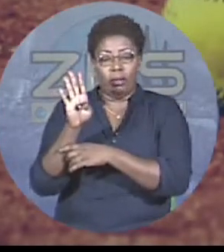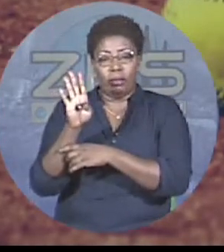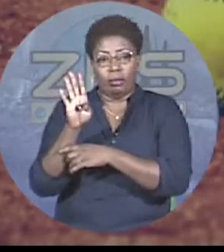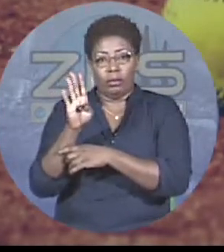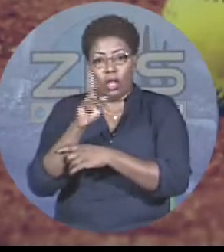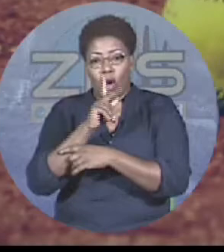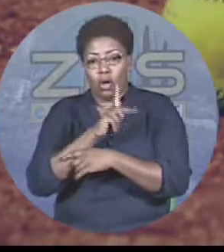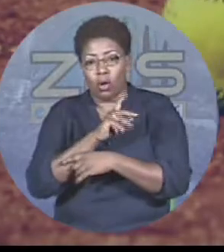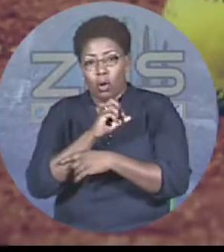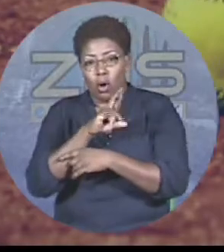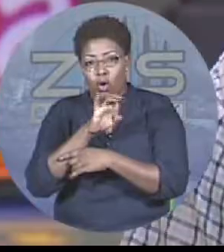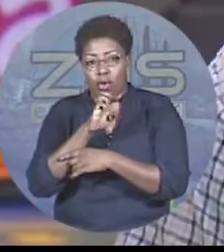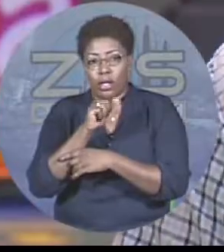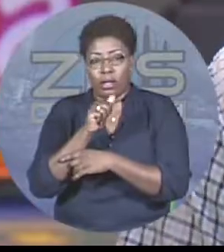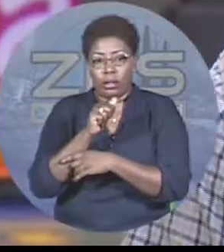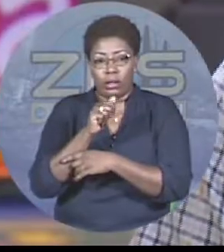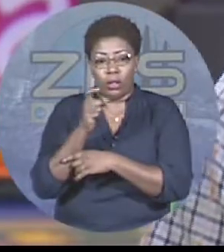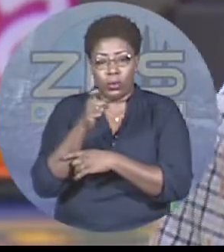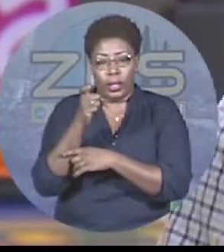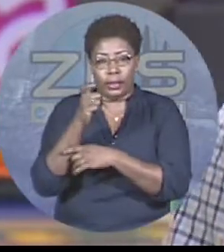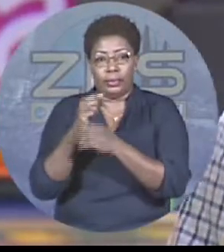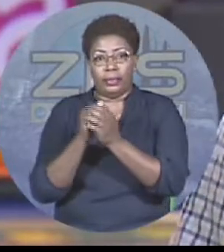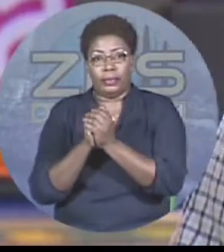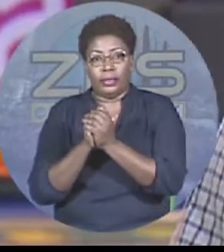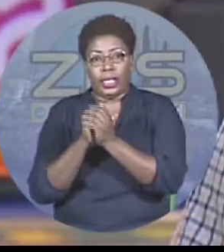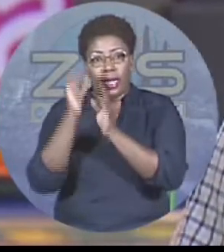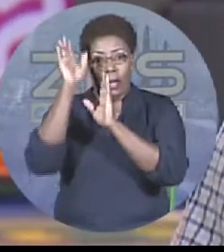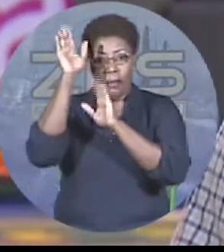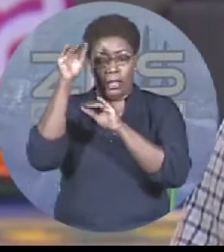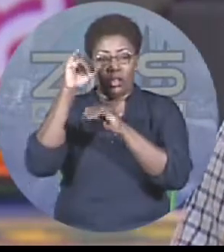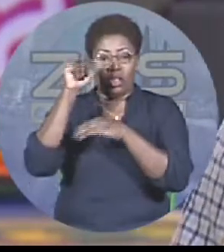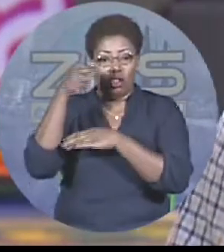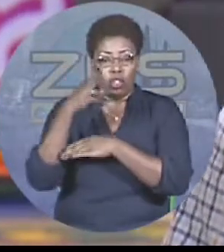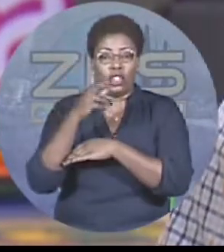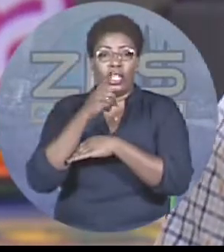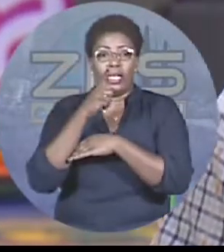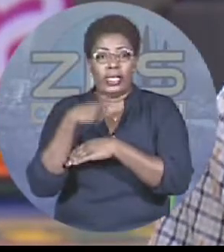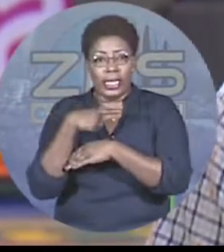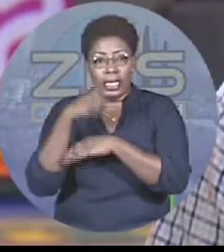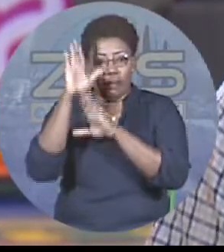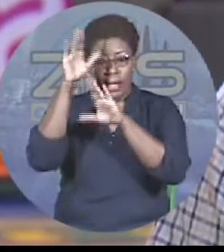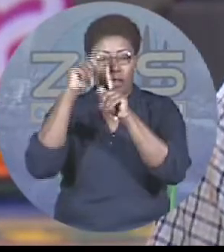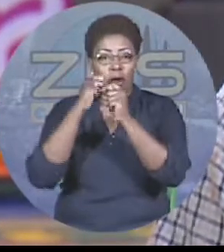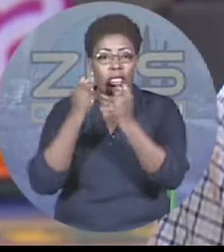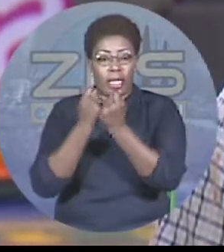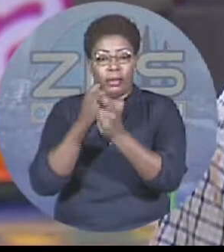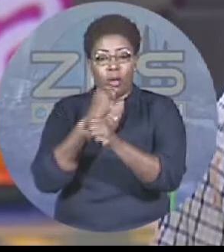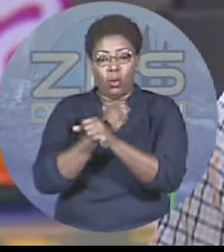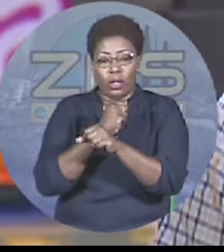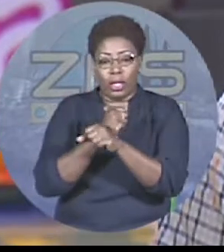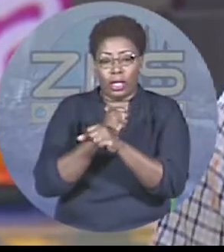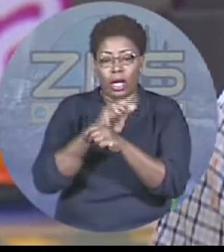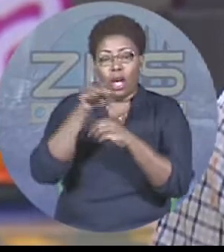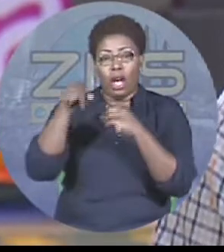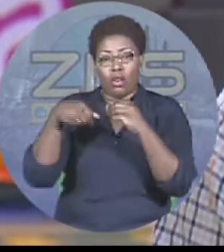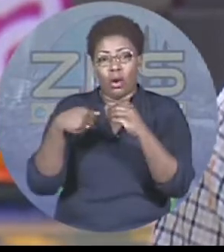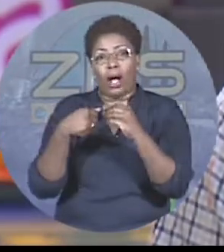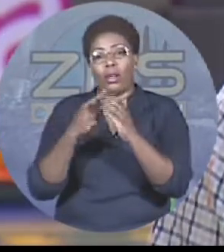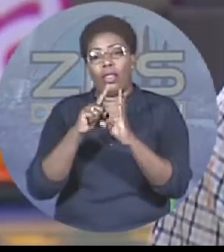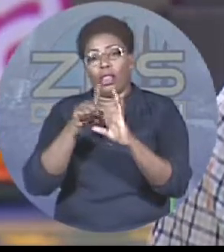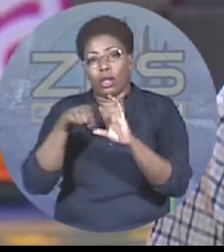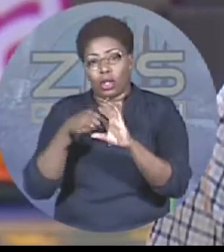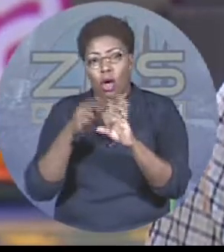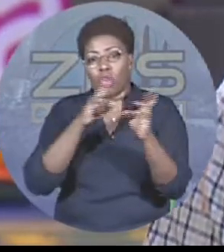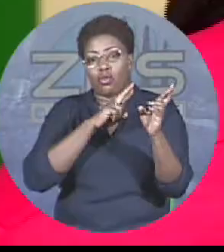yesterday 14-2. Shifting gears to basketball, our junior ladies national basketball team, they're working out around the clock, getting ready